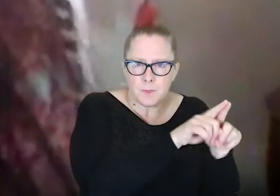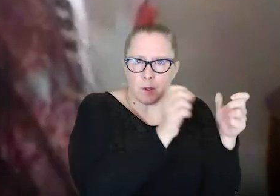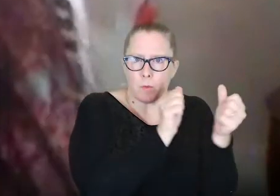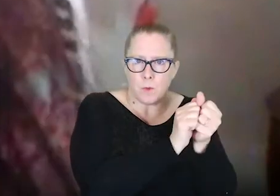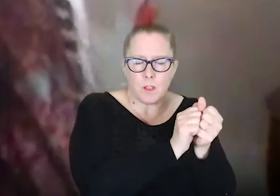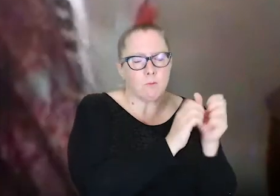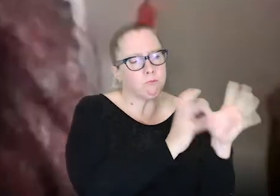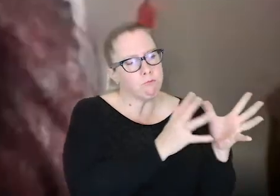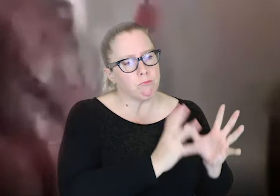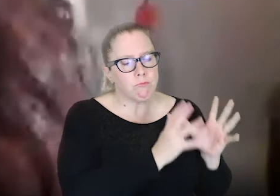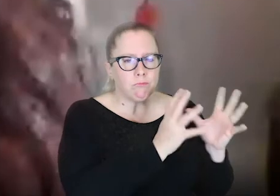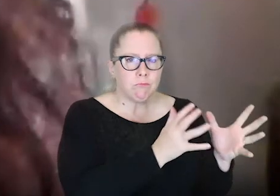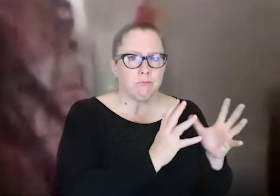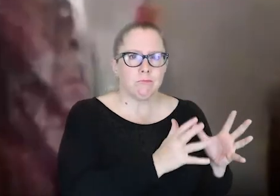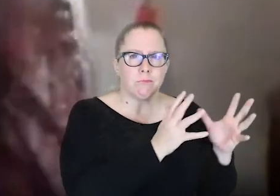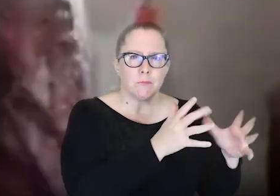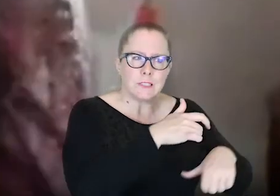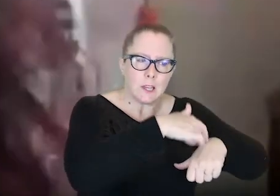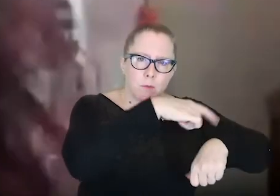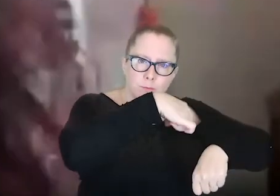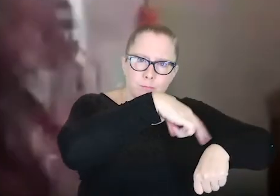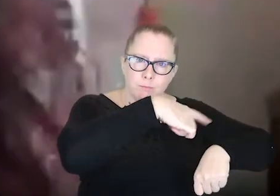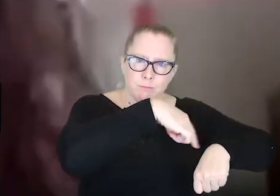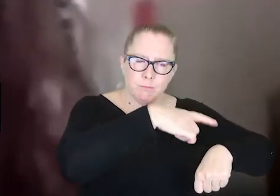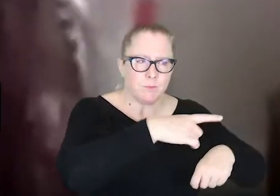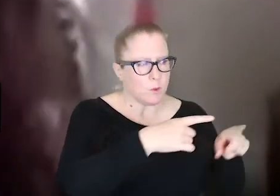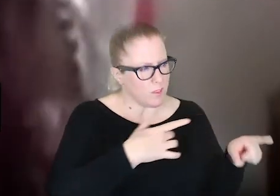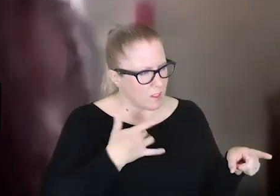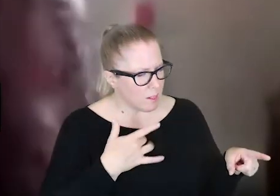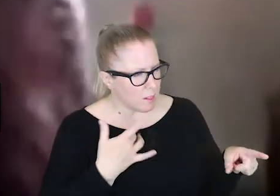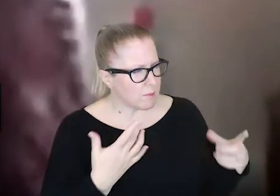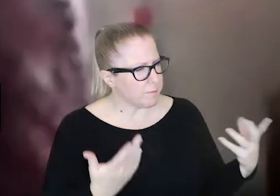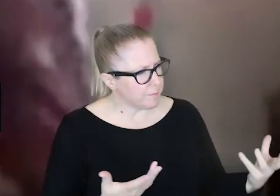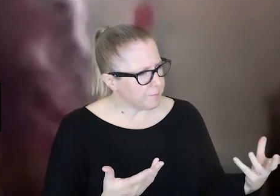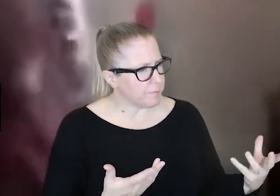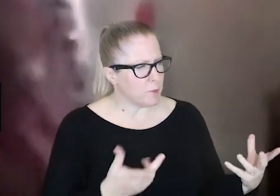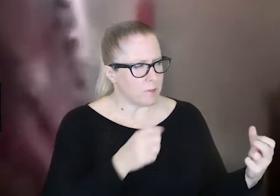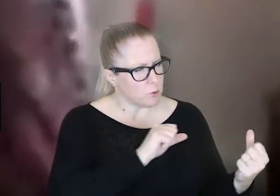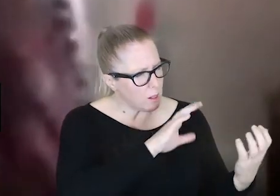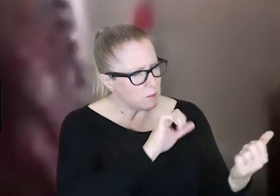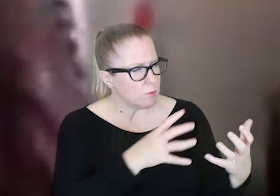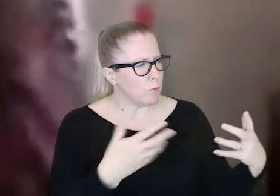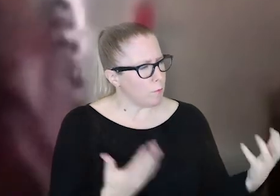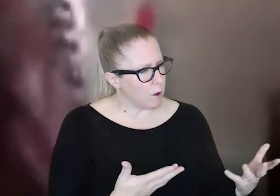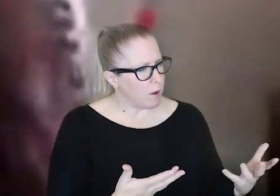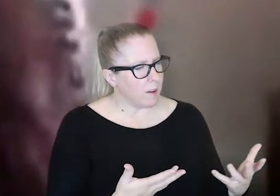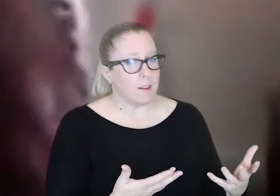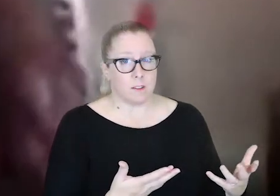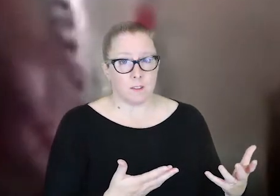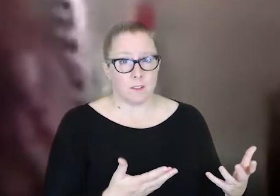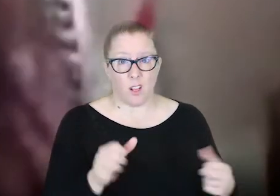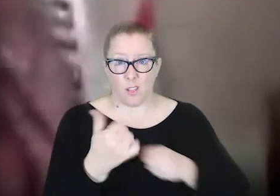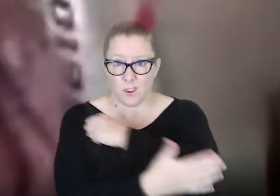we went to the homes of those women with disability, spent time with them just to talk like what's the